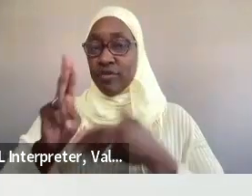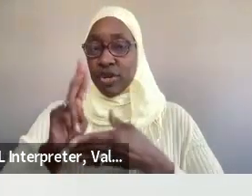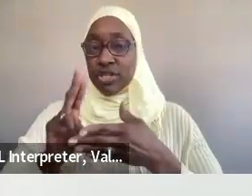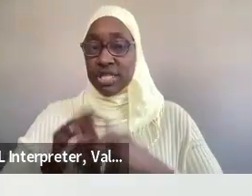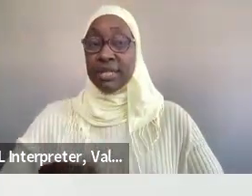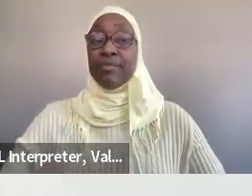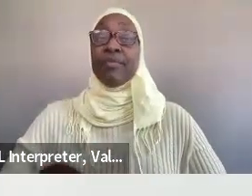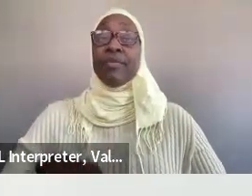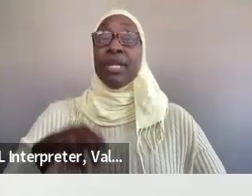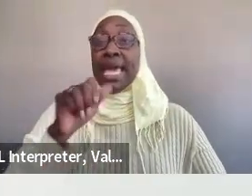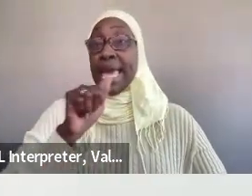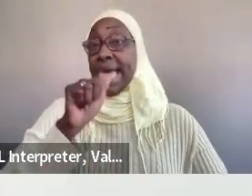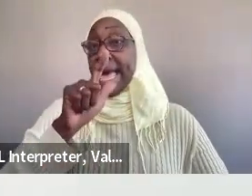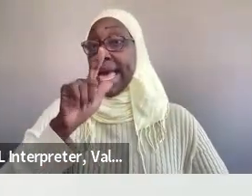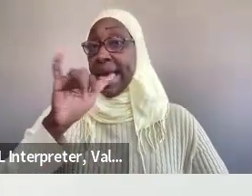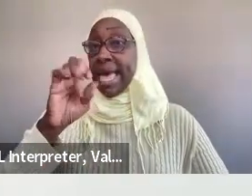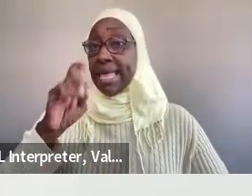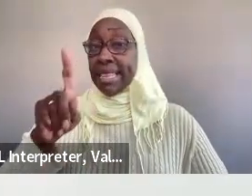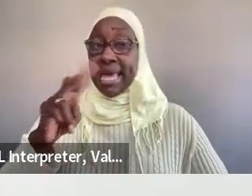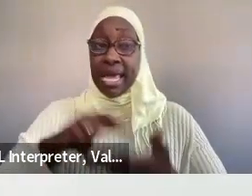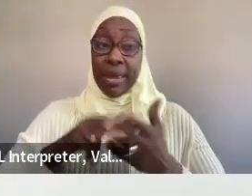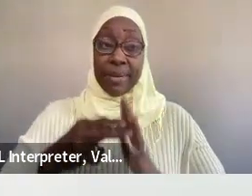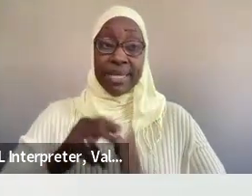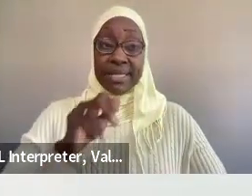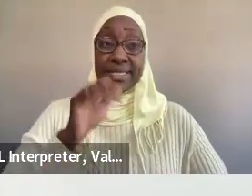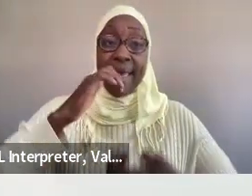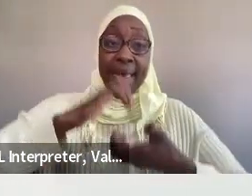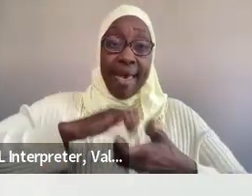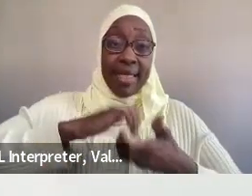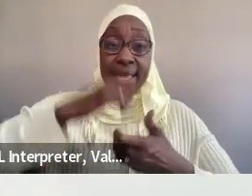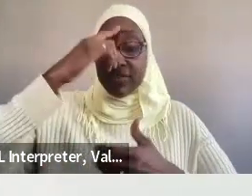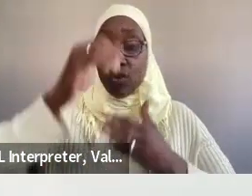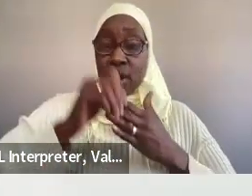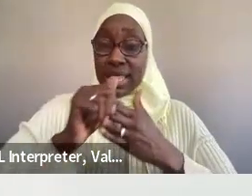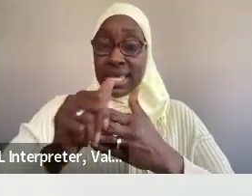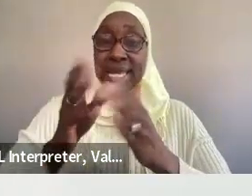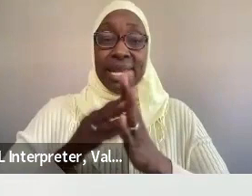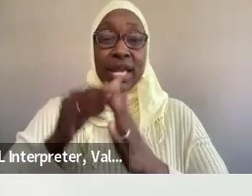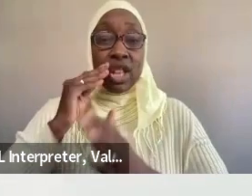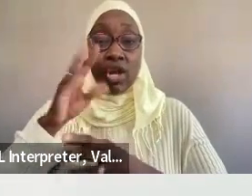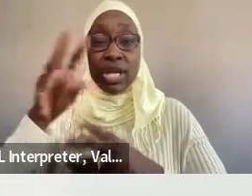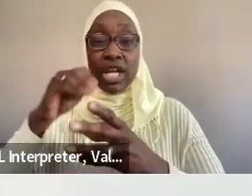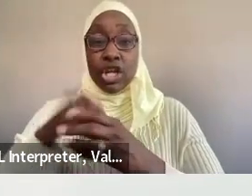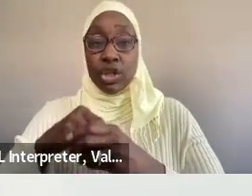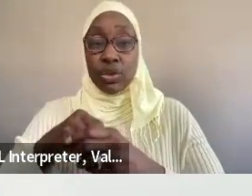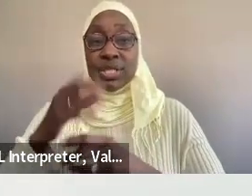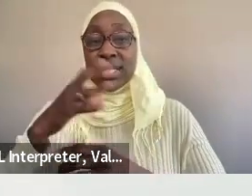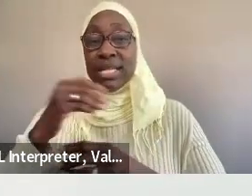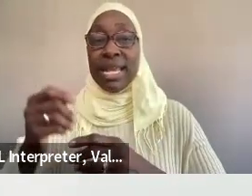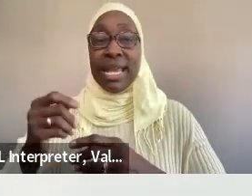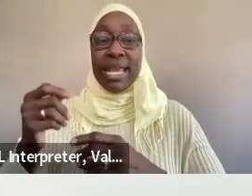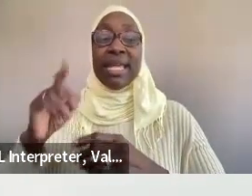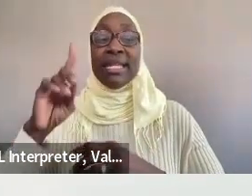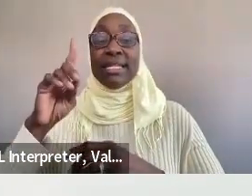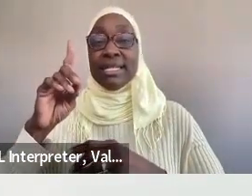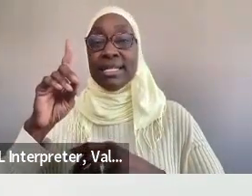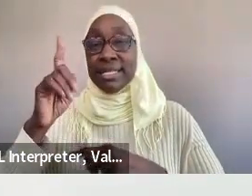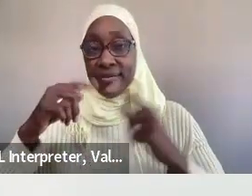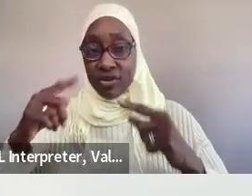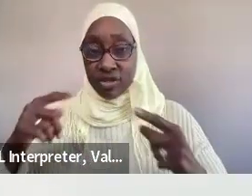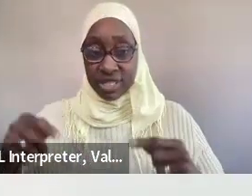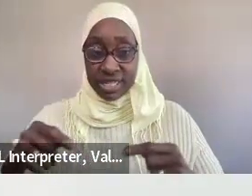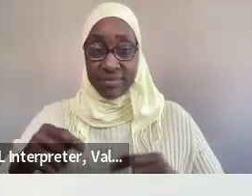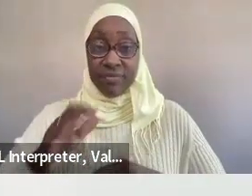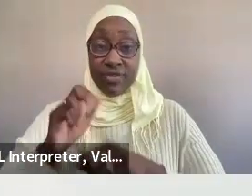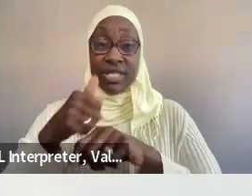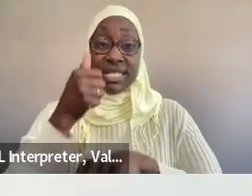Learning, Inclusion, and Education of Disabilities at Northeastern University. It was founded by